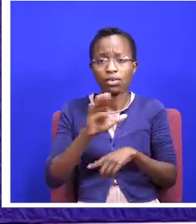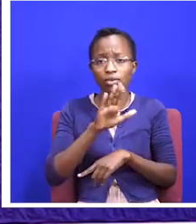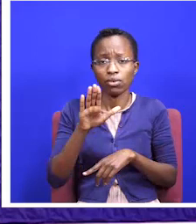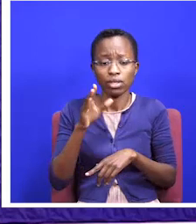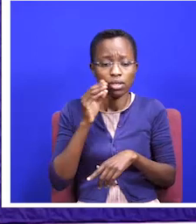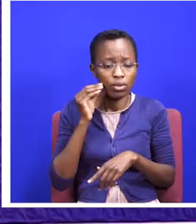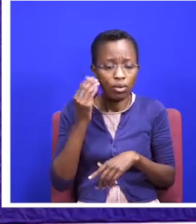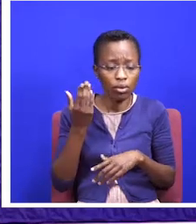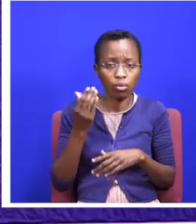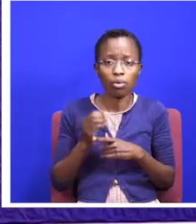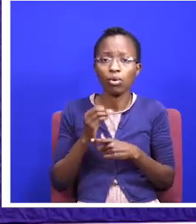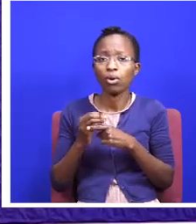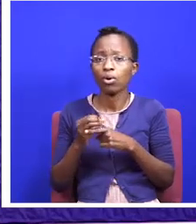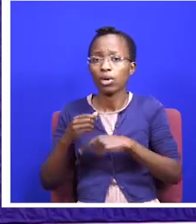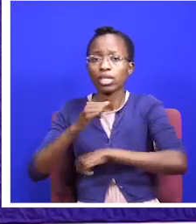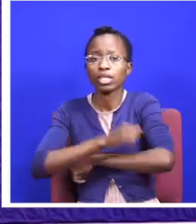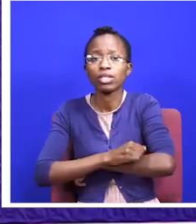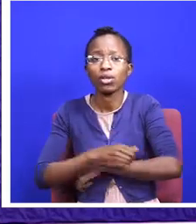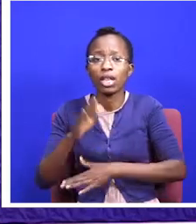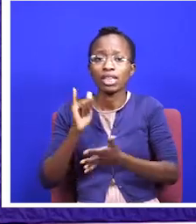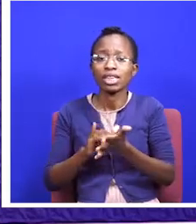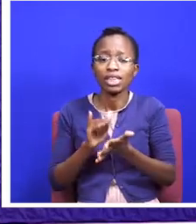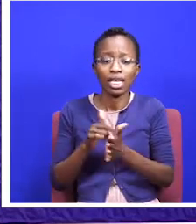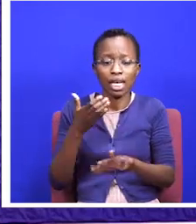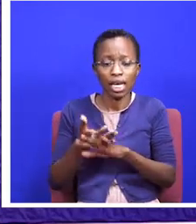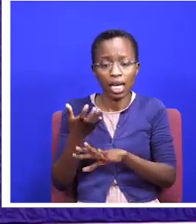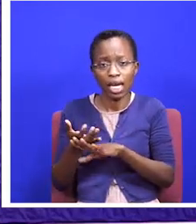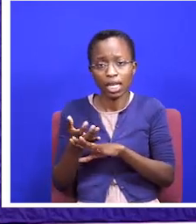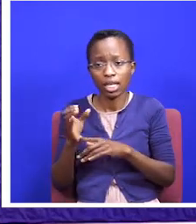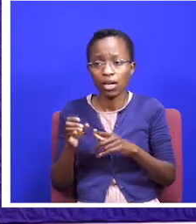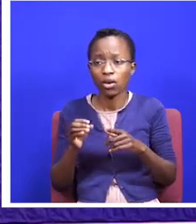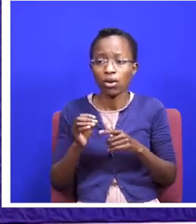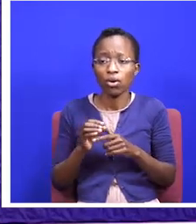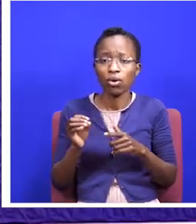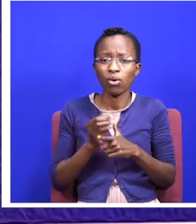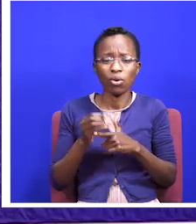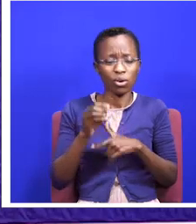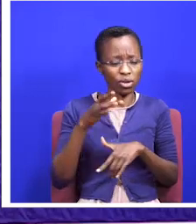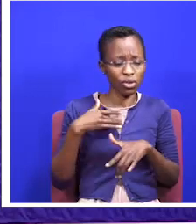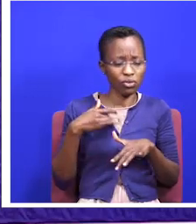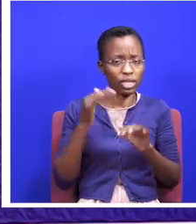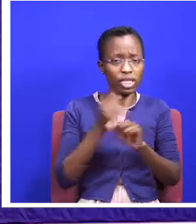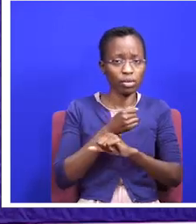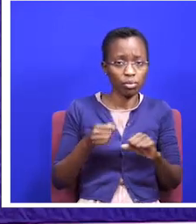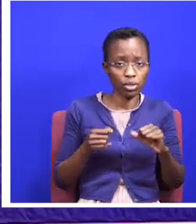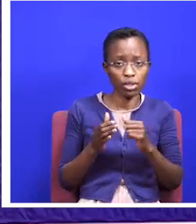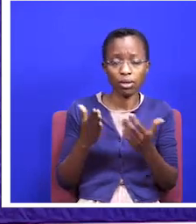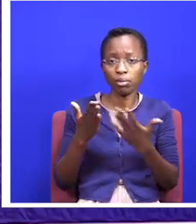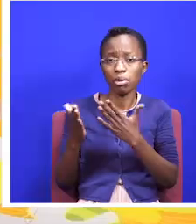in your life, at home or even in school, that are hard or even seem